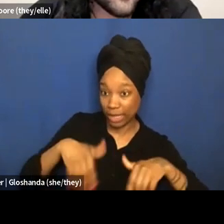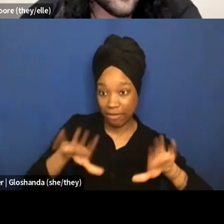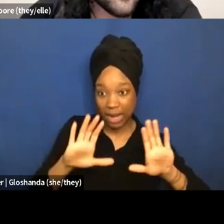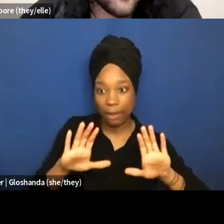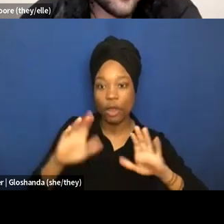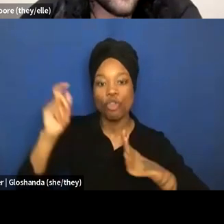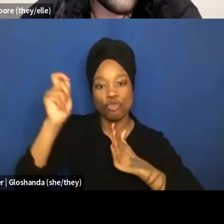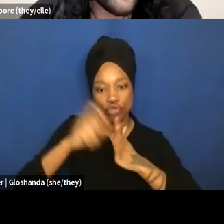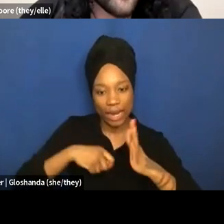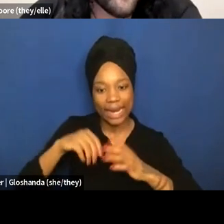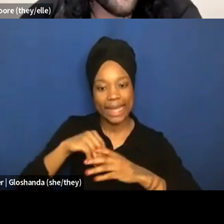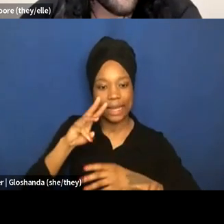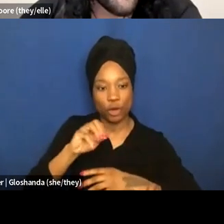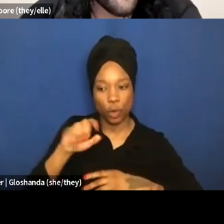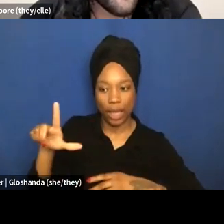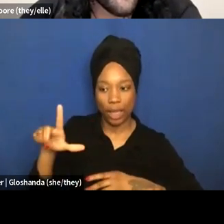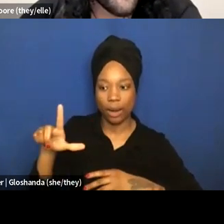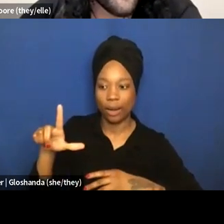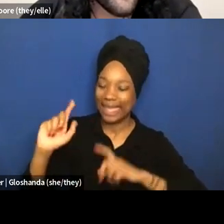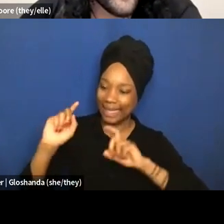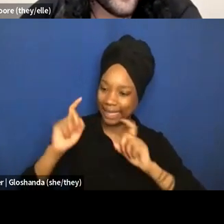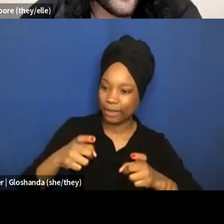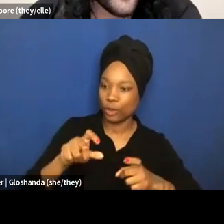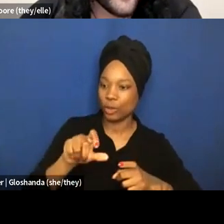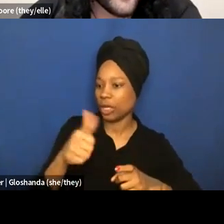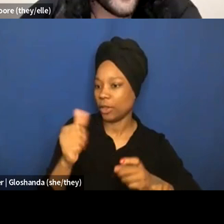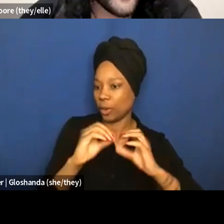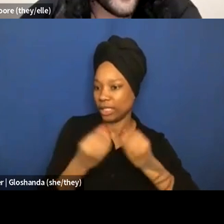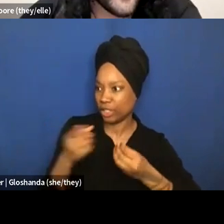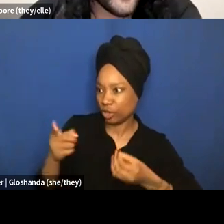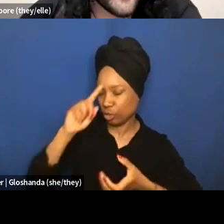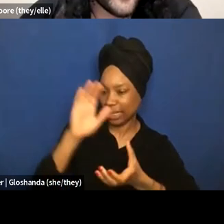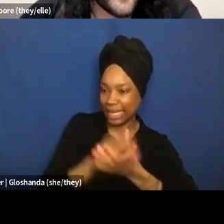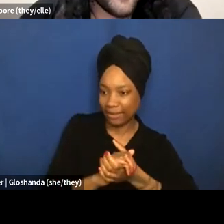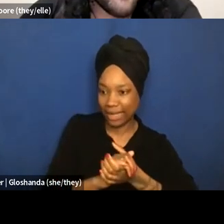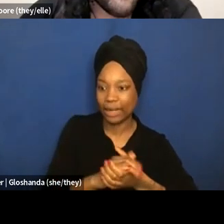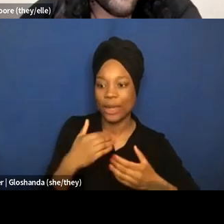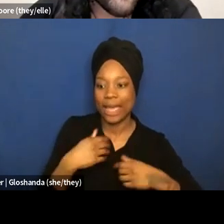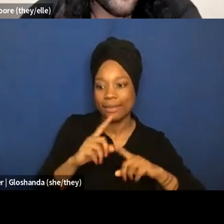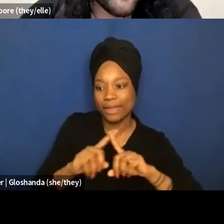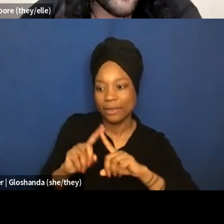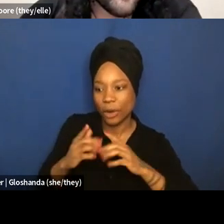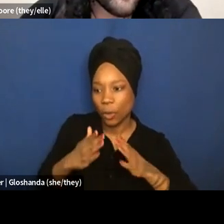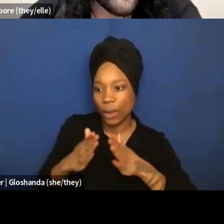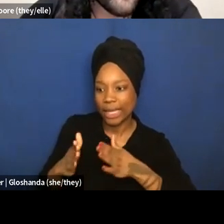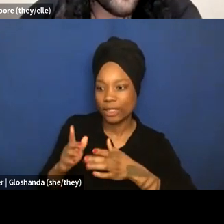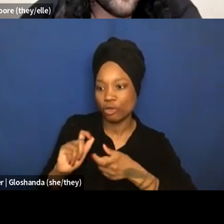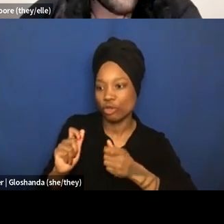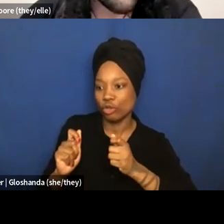that you believe in. There's so many ways to transfer power without even hurting